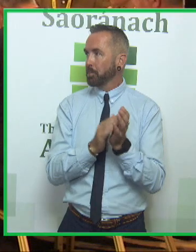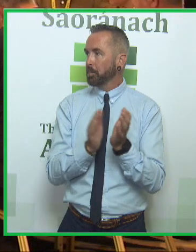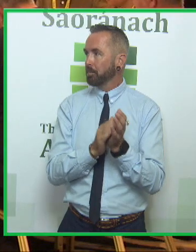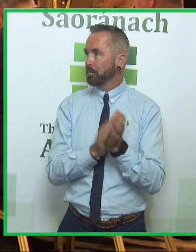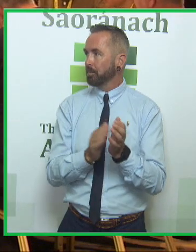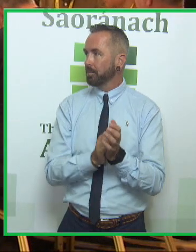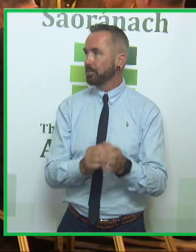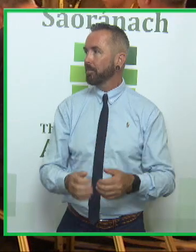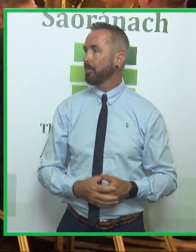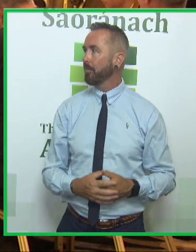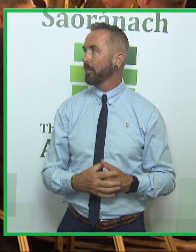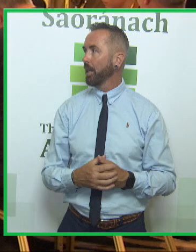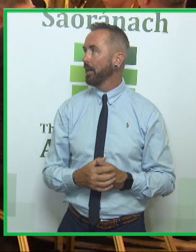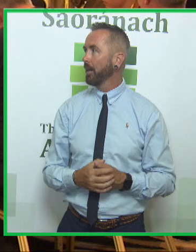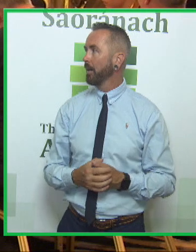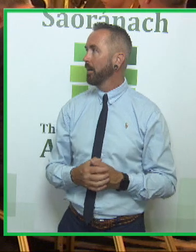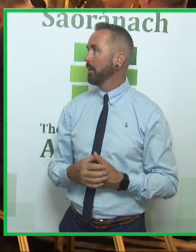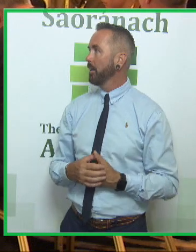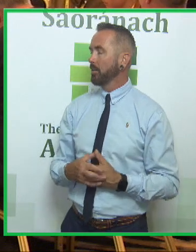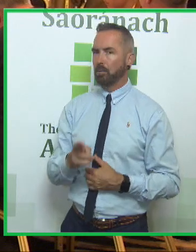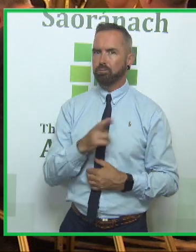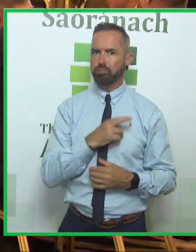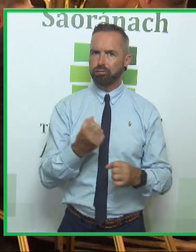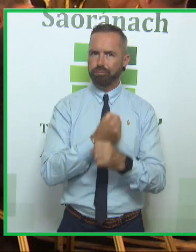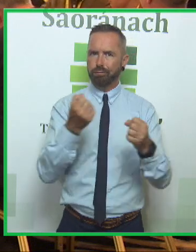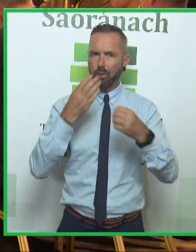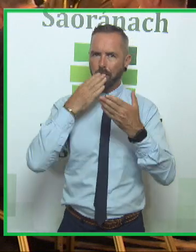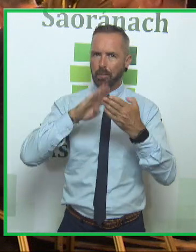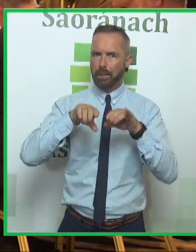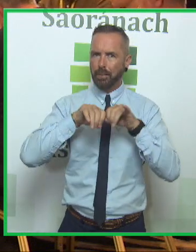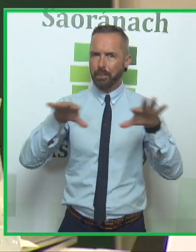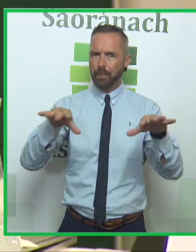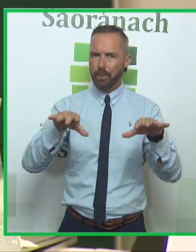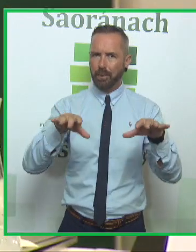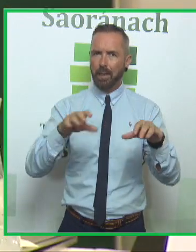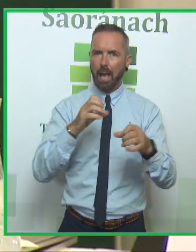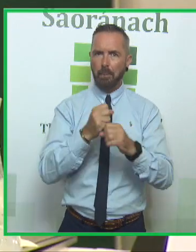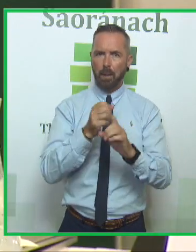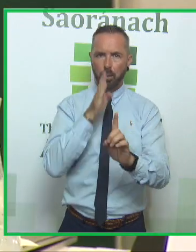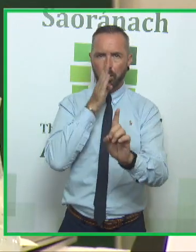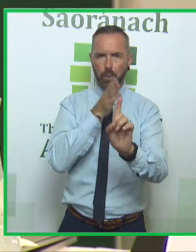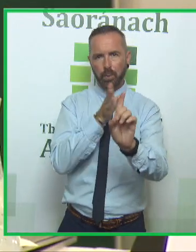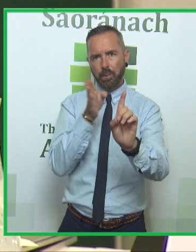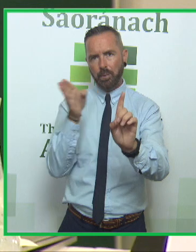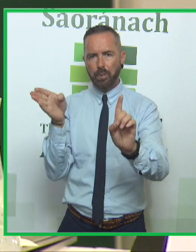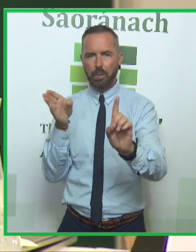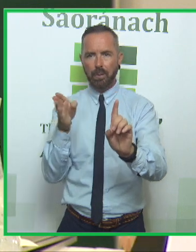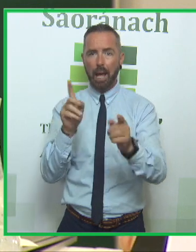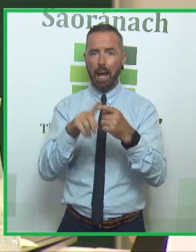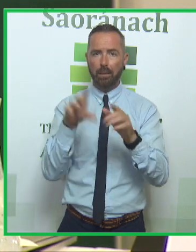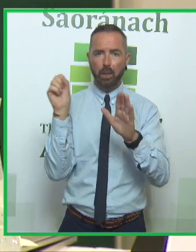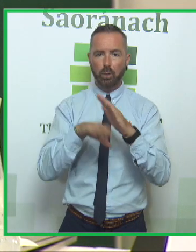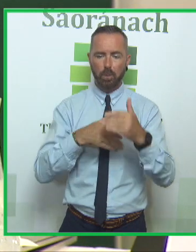Thanks, John. Again, while Dermot's lining up some really good, strong messages about losing our way and losing momentum. So I'm just going to ask Dermot King.